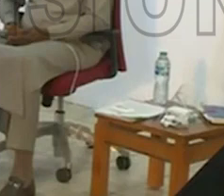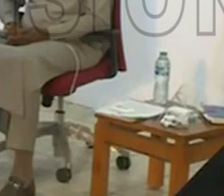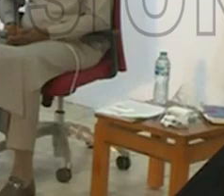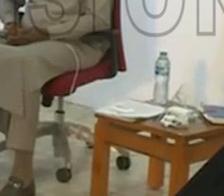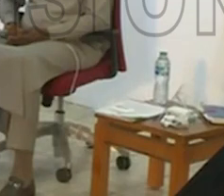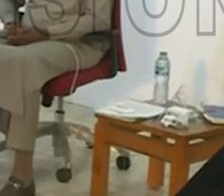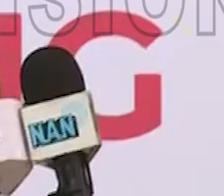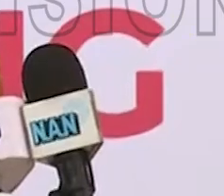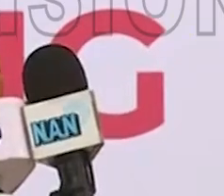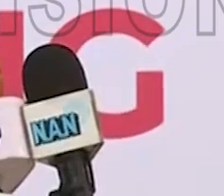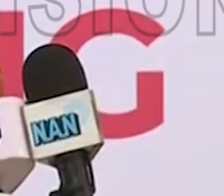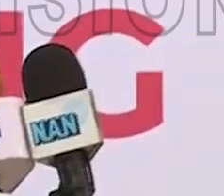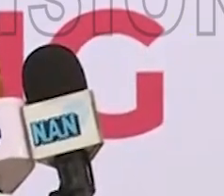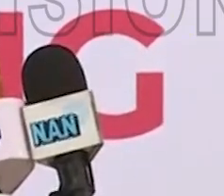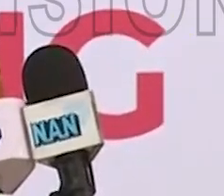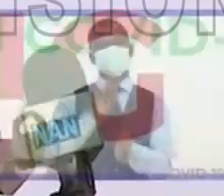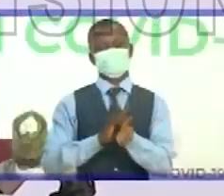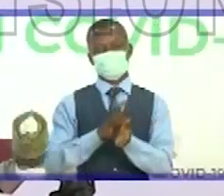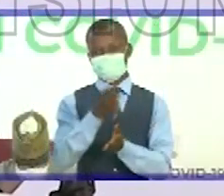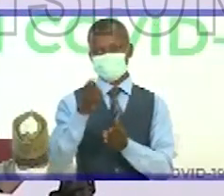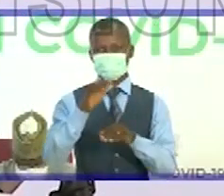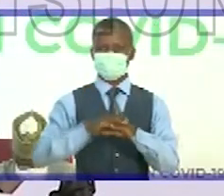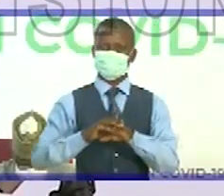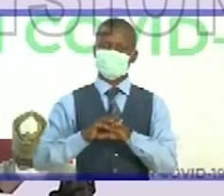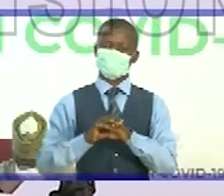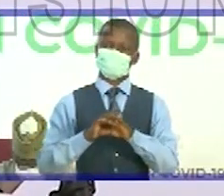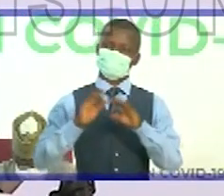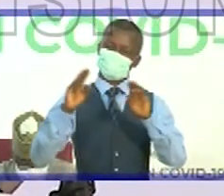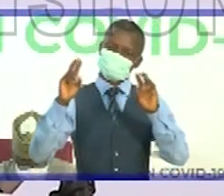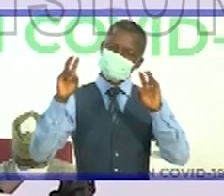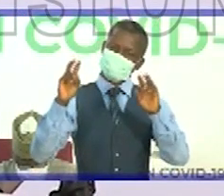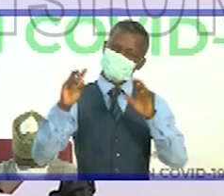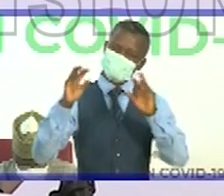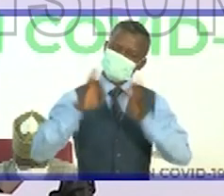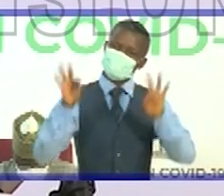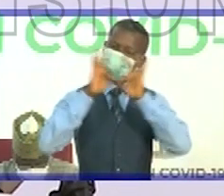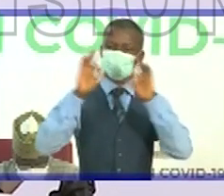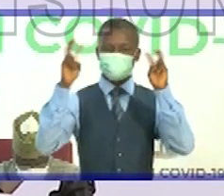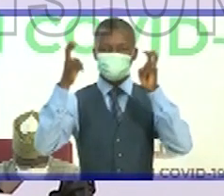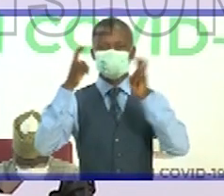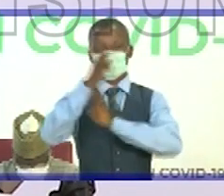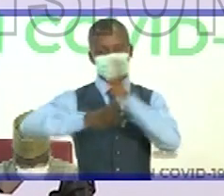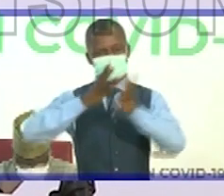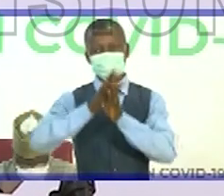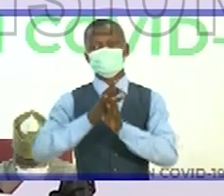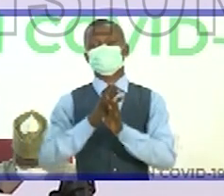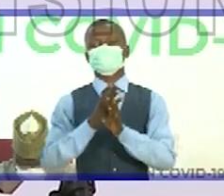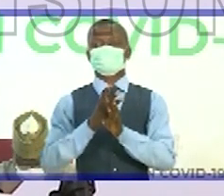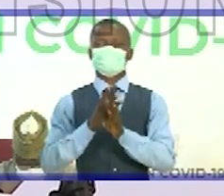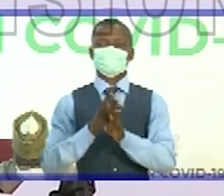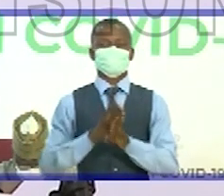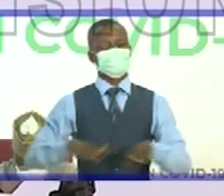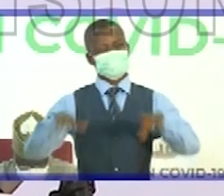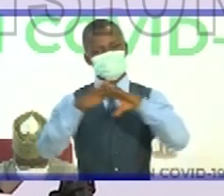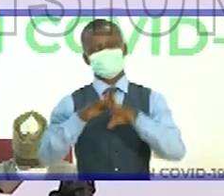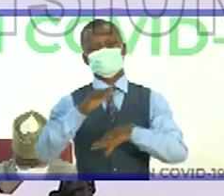to update you a bit on a very topical issue globally on vaccination prospects and what is going on